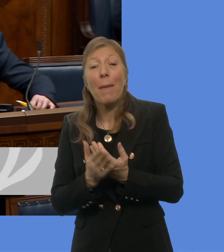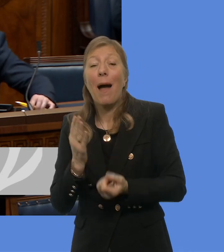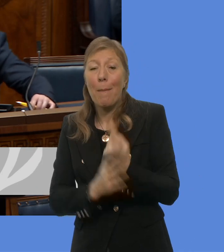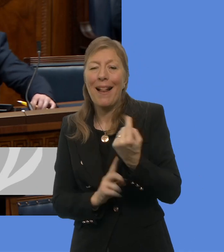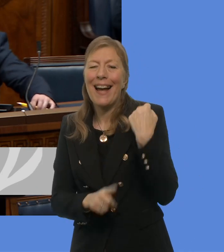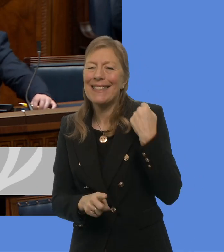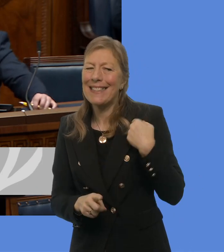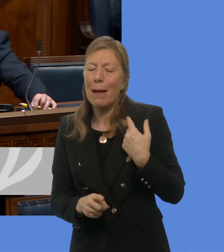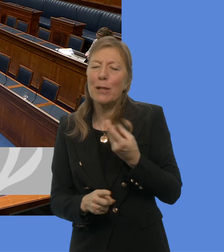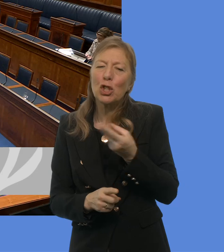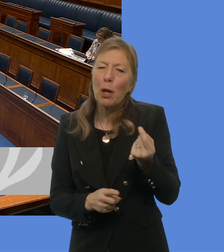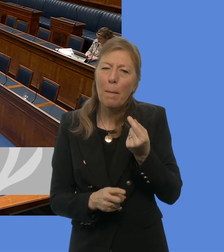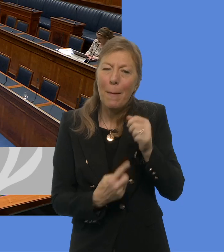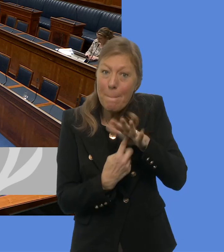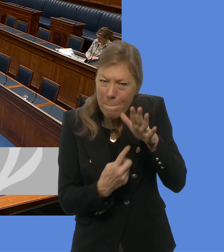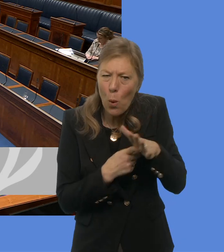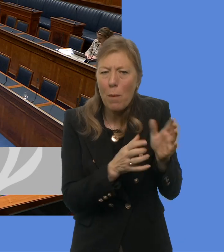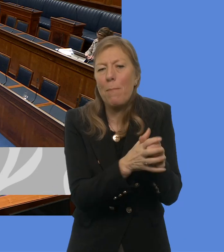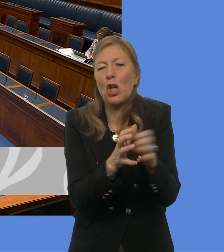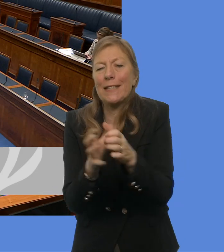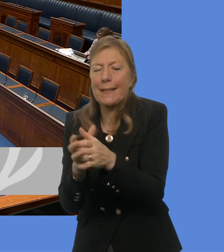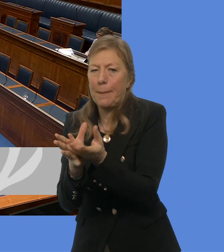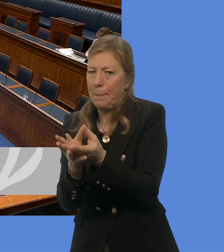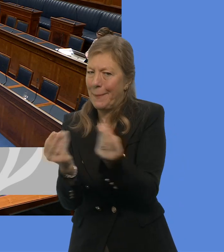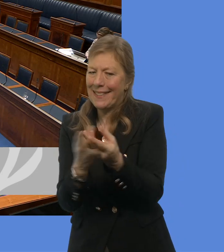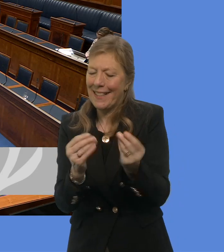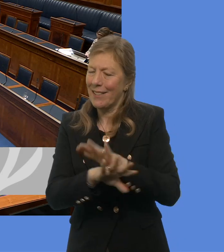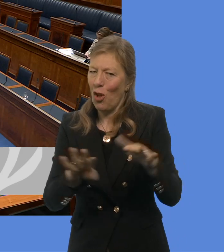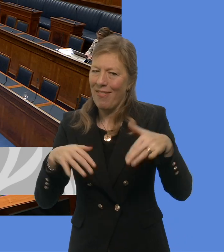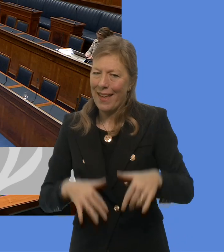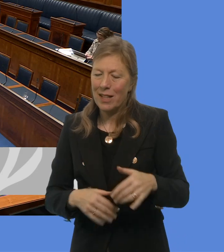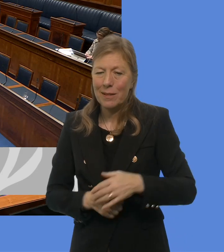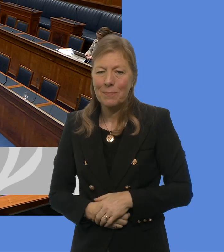we might improve it this time. All chambers. Question. Minister.